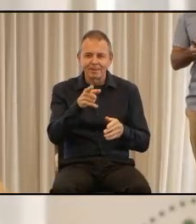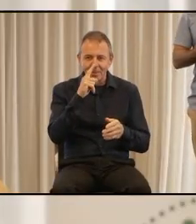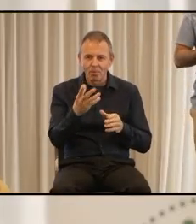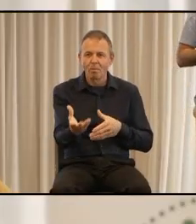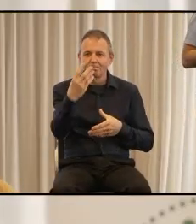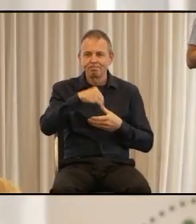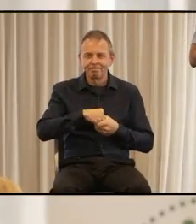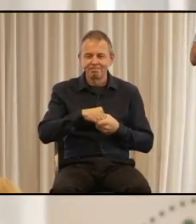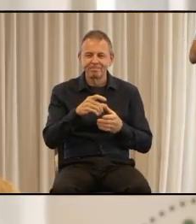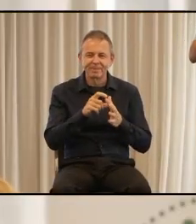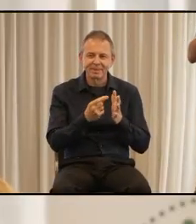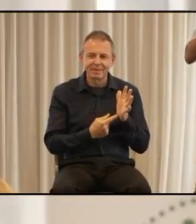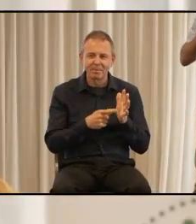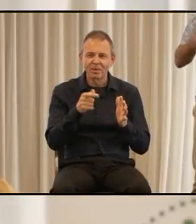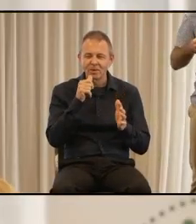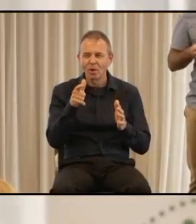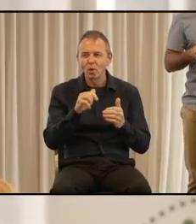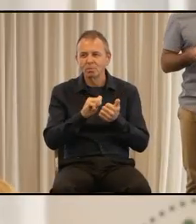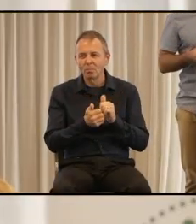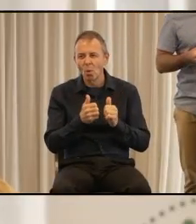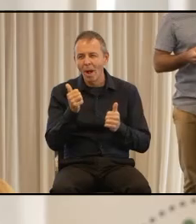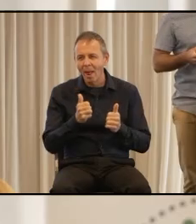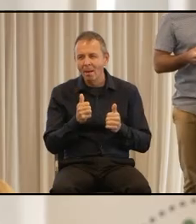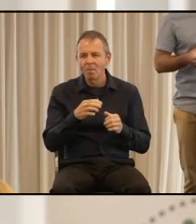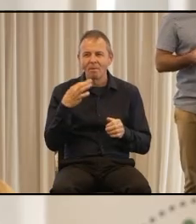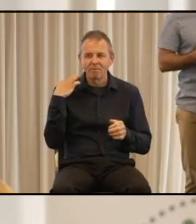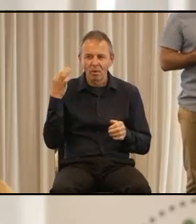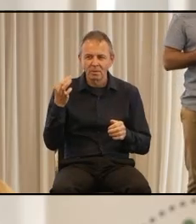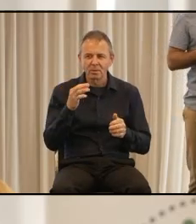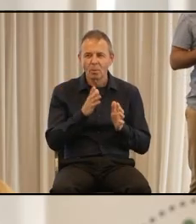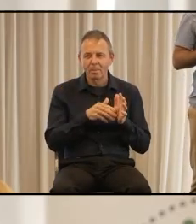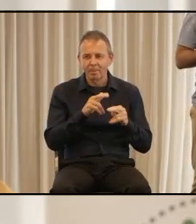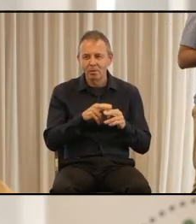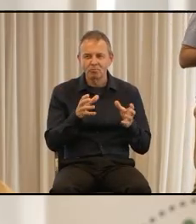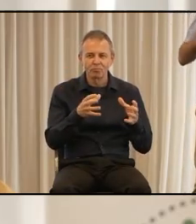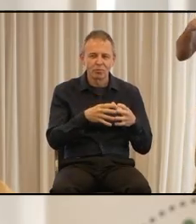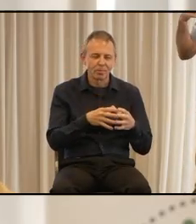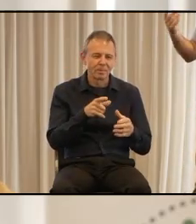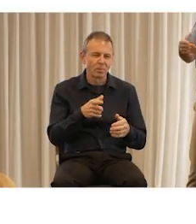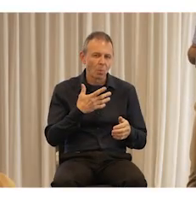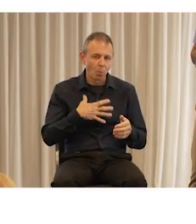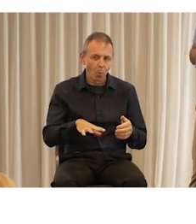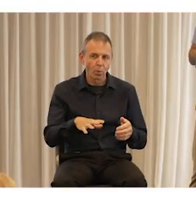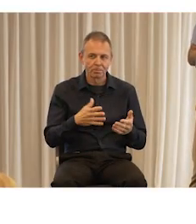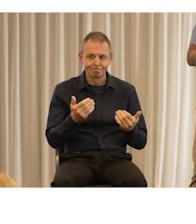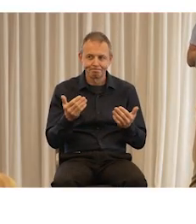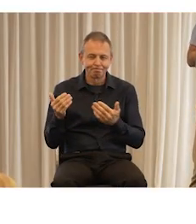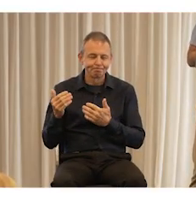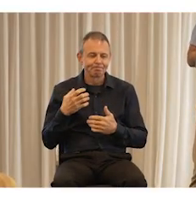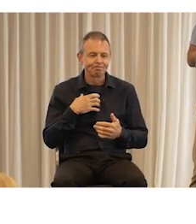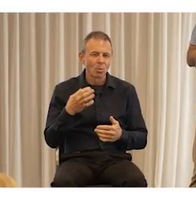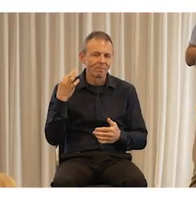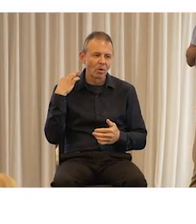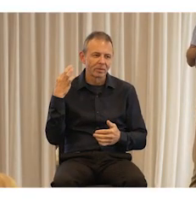communities, whether it be a sporting club or a voluntary association or a parents group, want more volunteers.